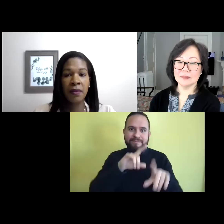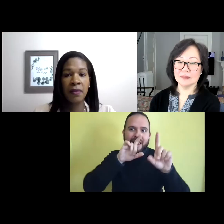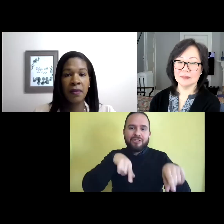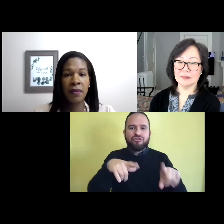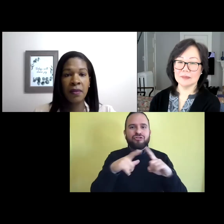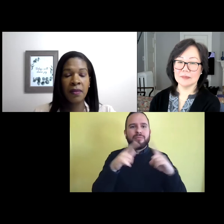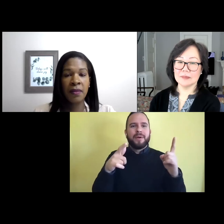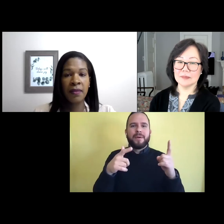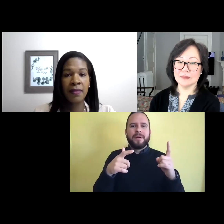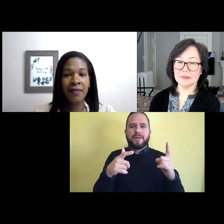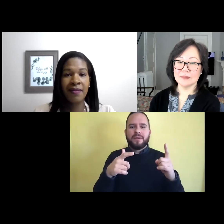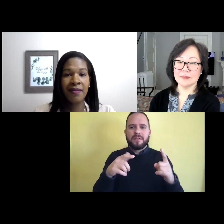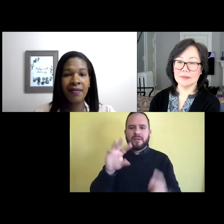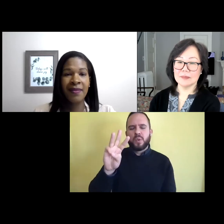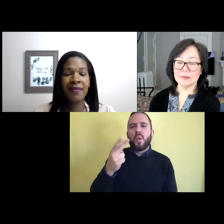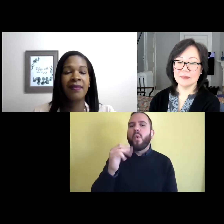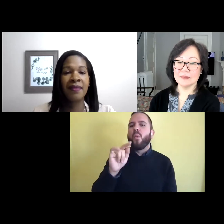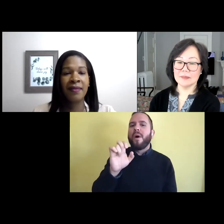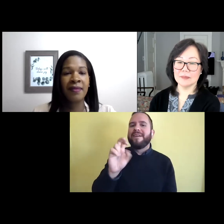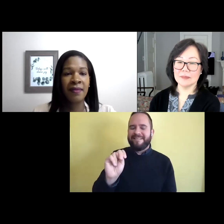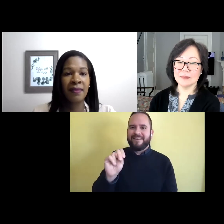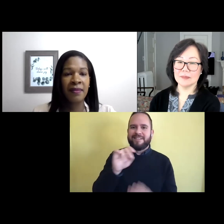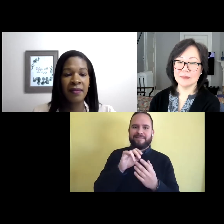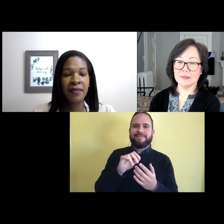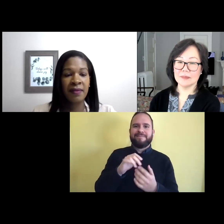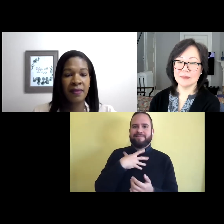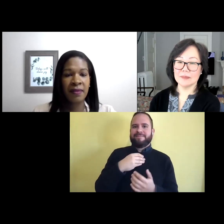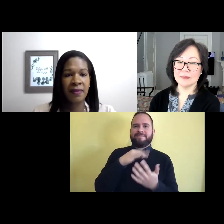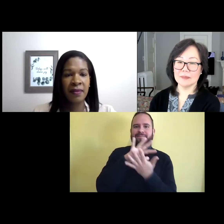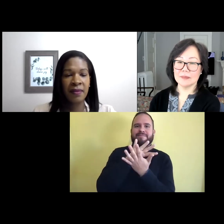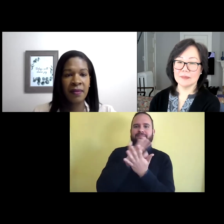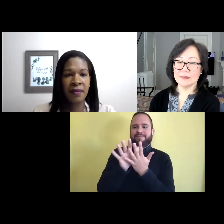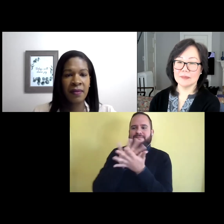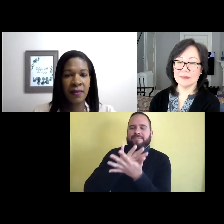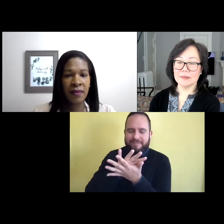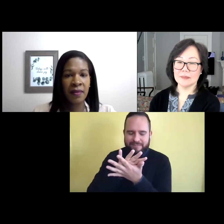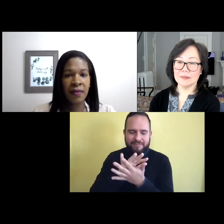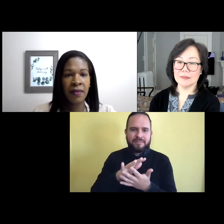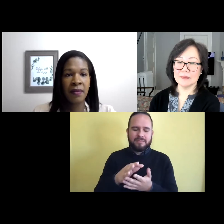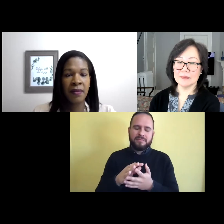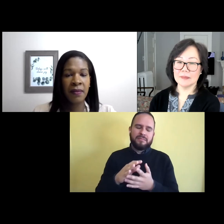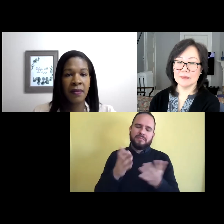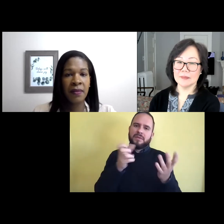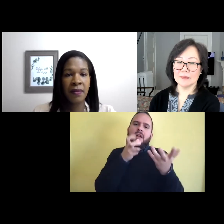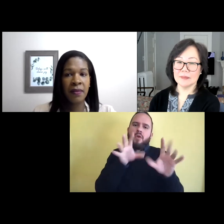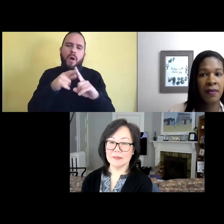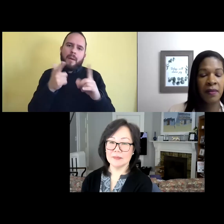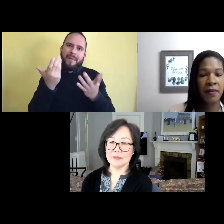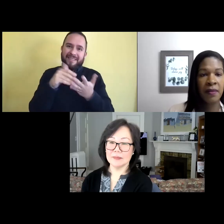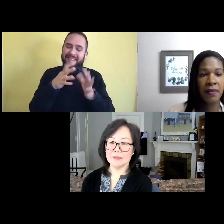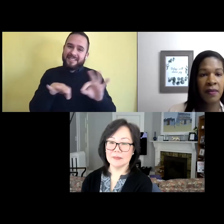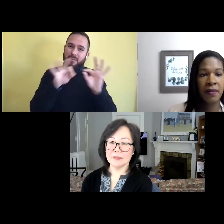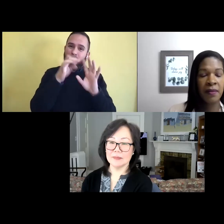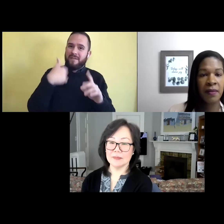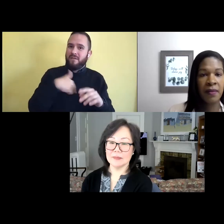want us to whiten our resumes, but at the same time, it's important for us to get jobs. And so sometimes